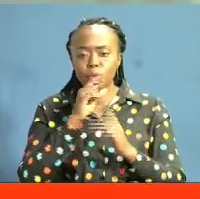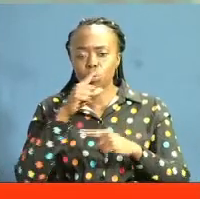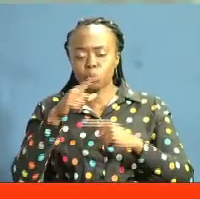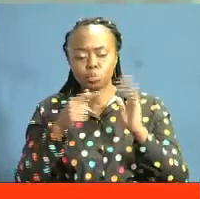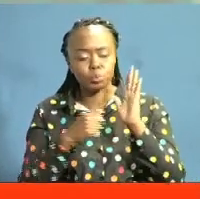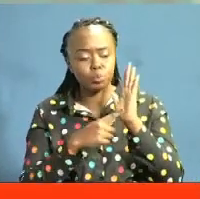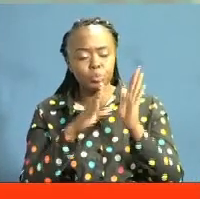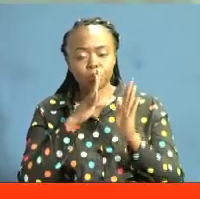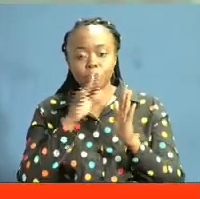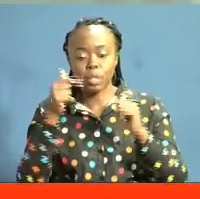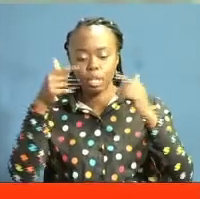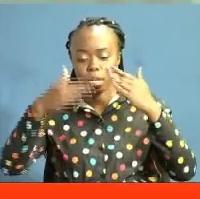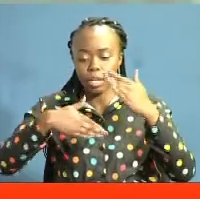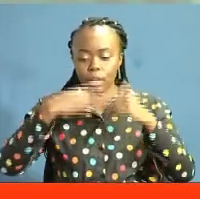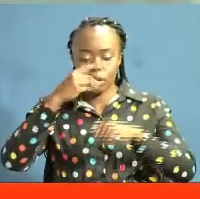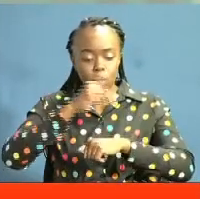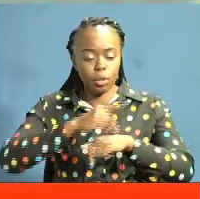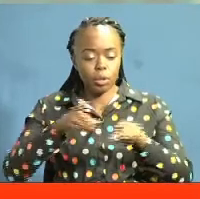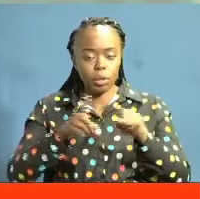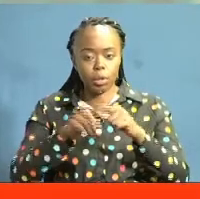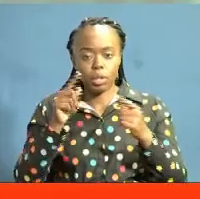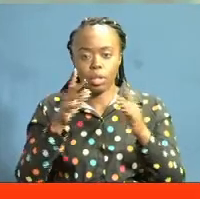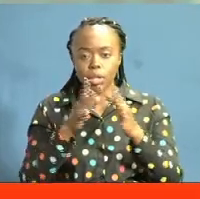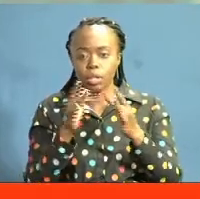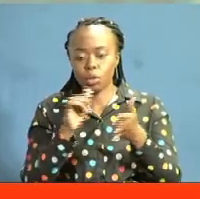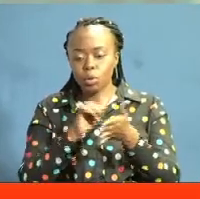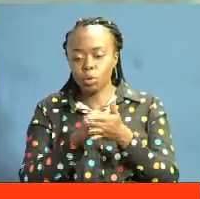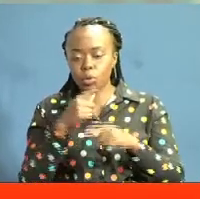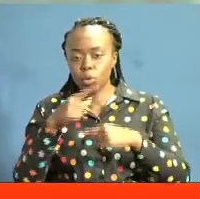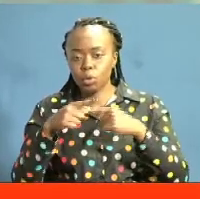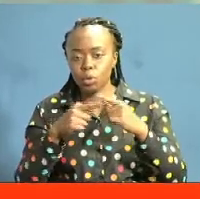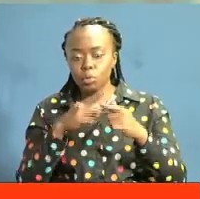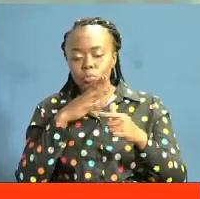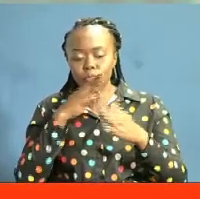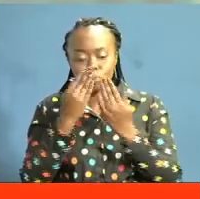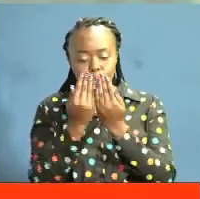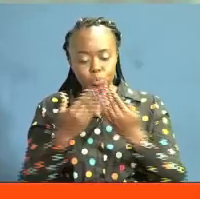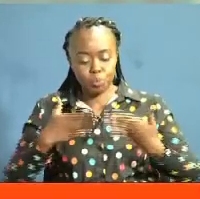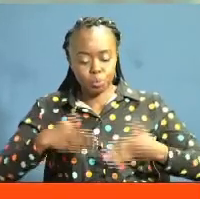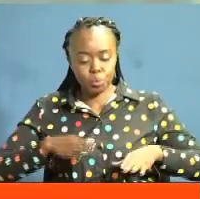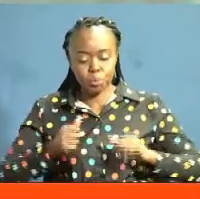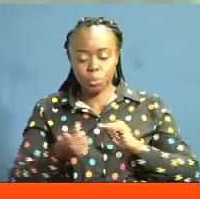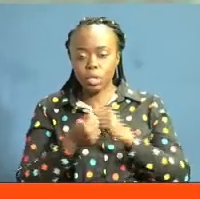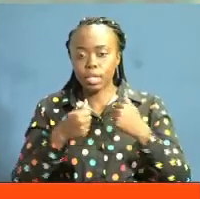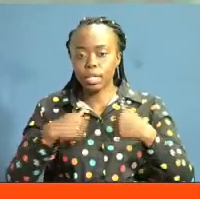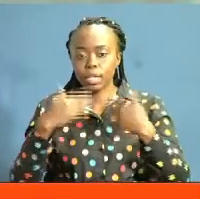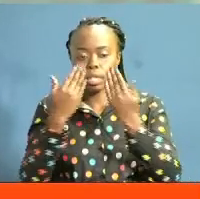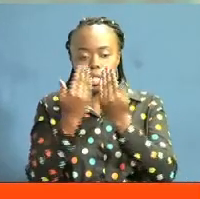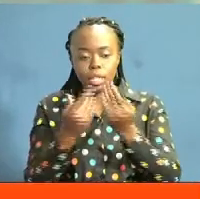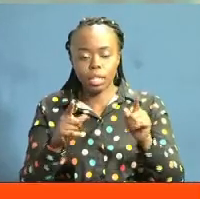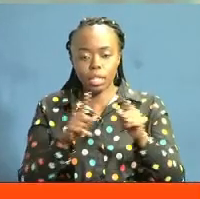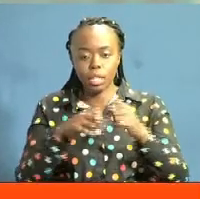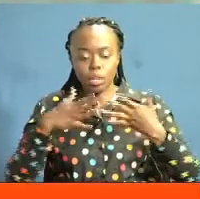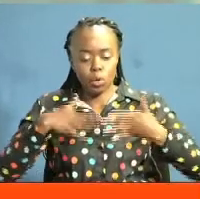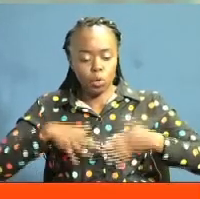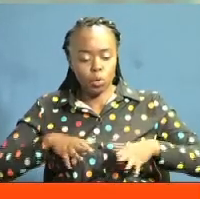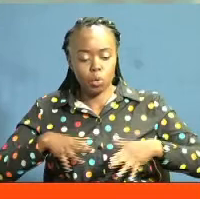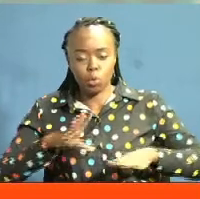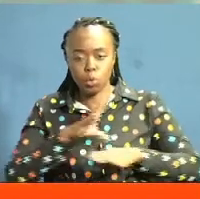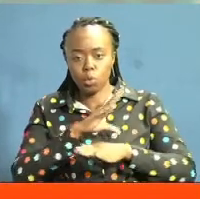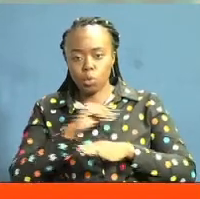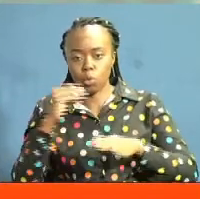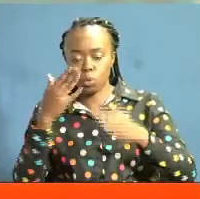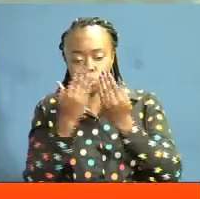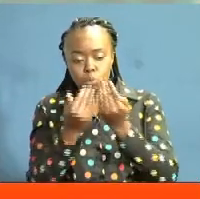tainted by the day and the negative effects of that going to the young generation, which is the children, teenagers and the